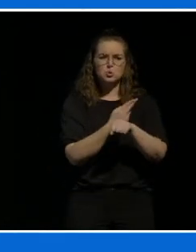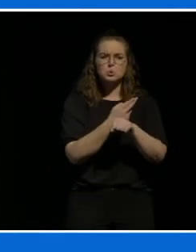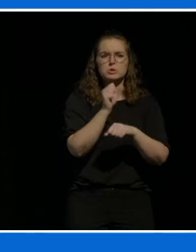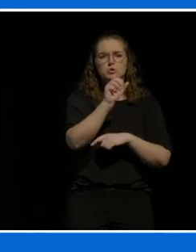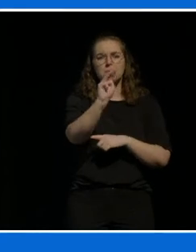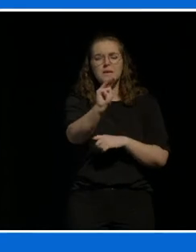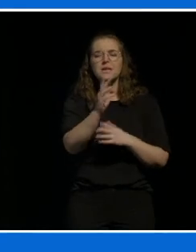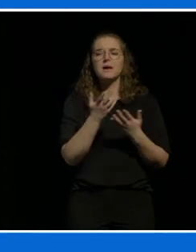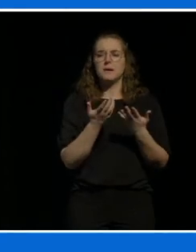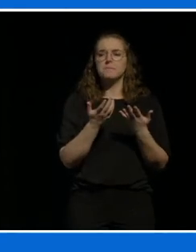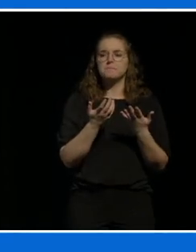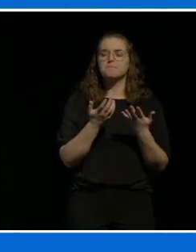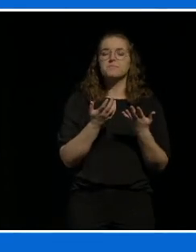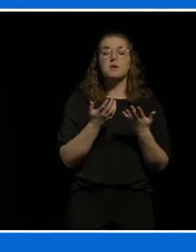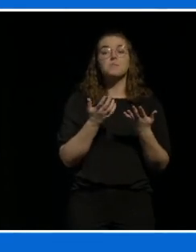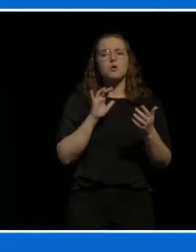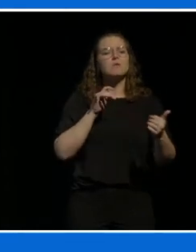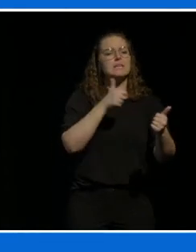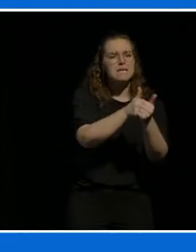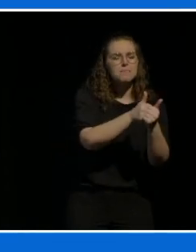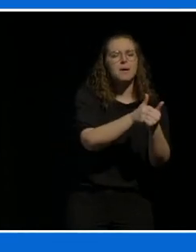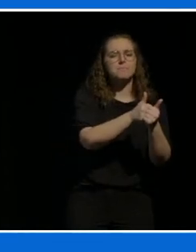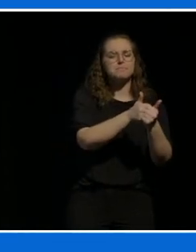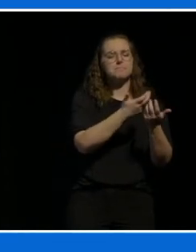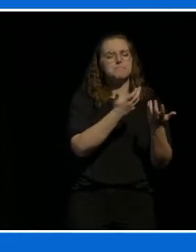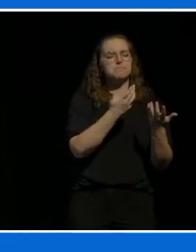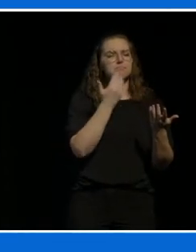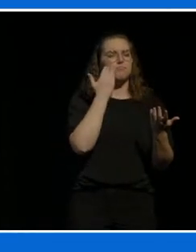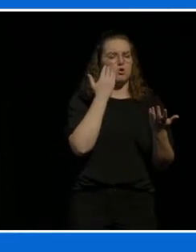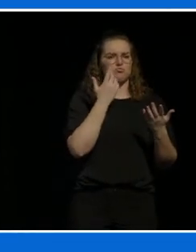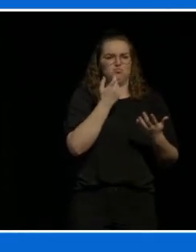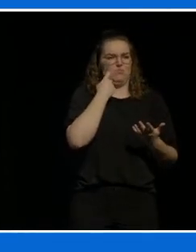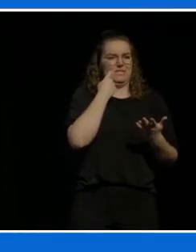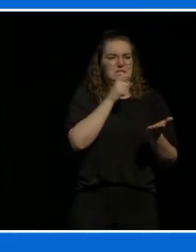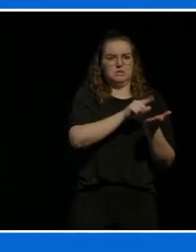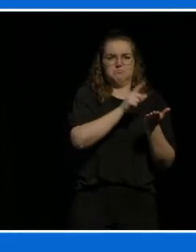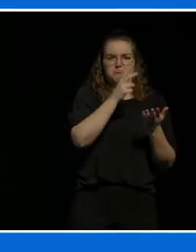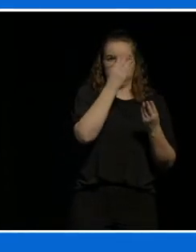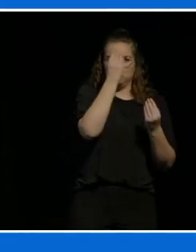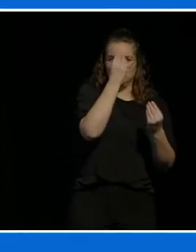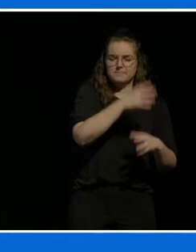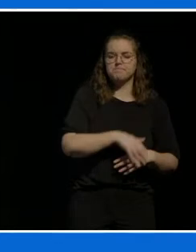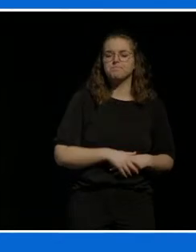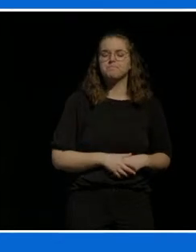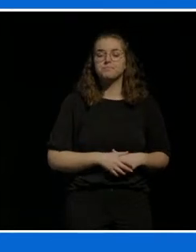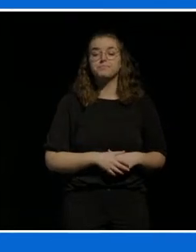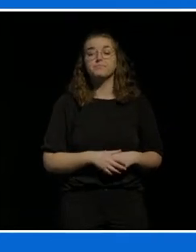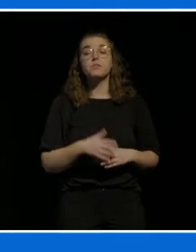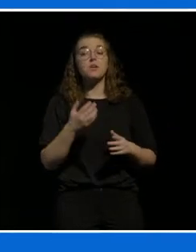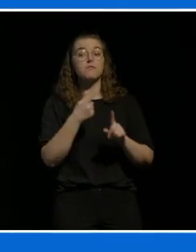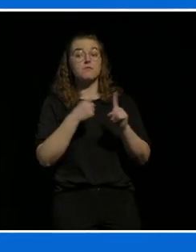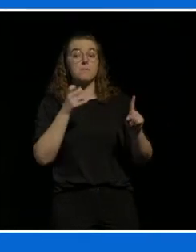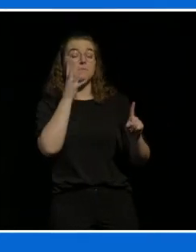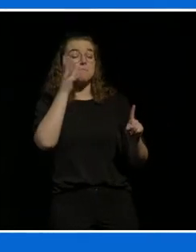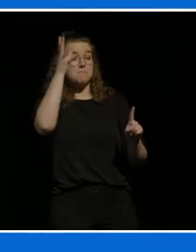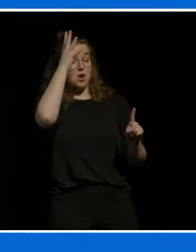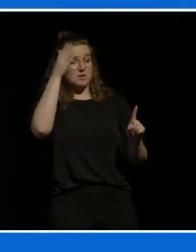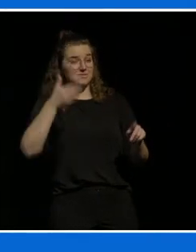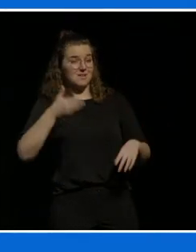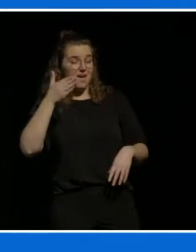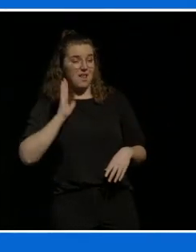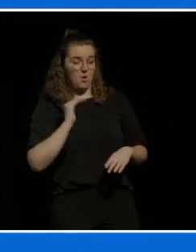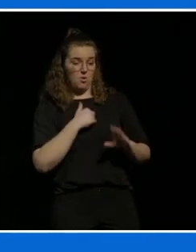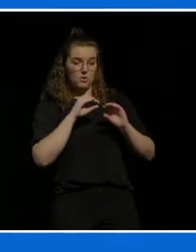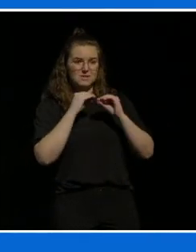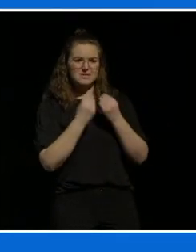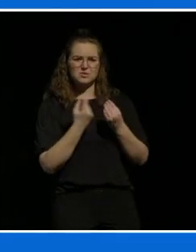it and keep up to date on like recent news. Well, I'd like to jump in. First of all, on the parent side, from our organization perspective, we have